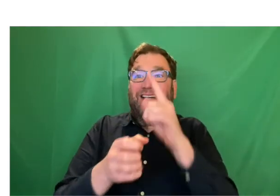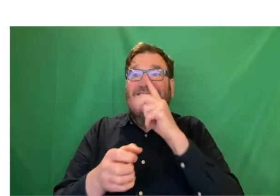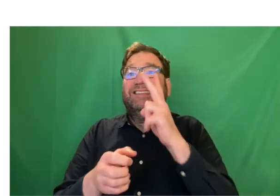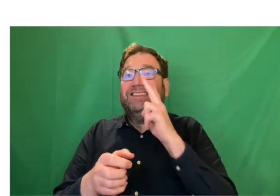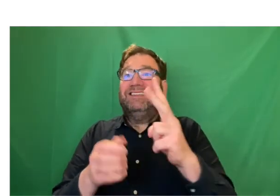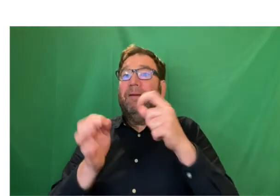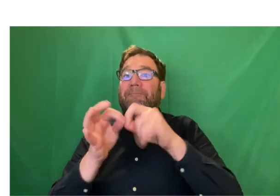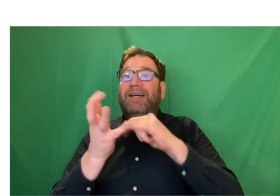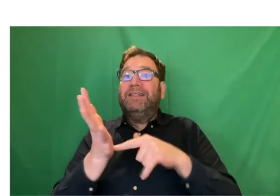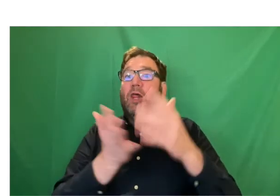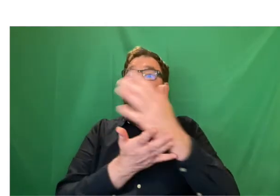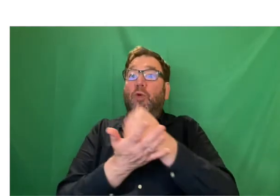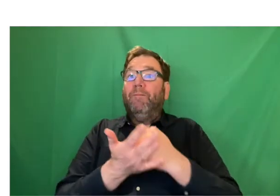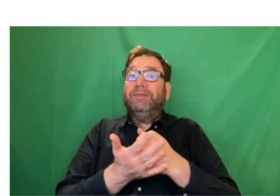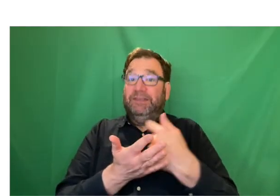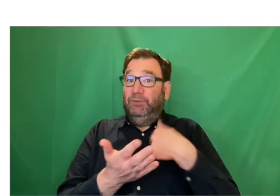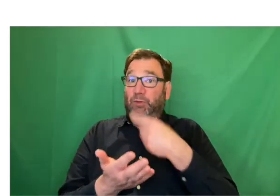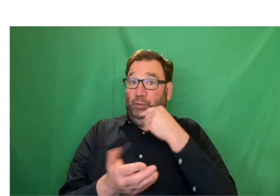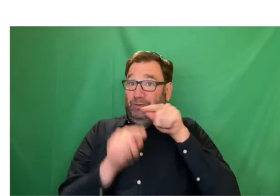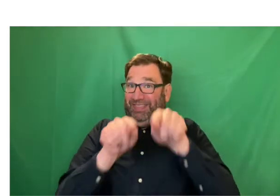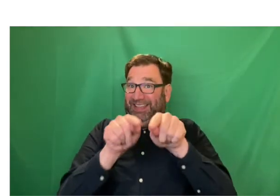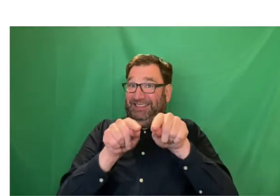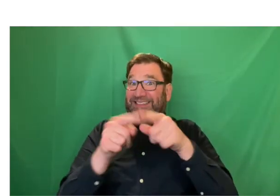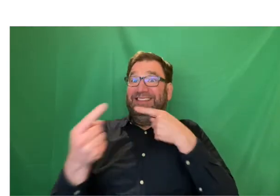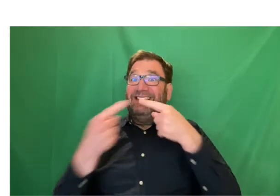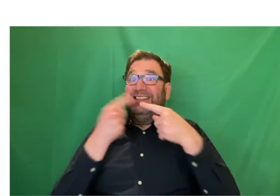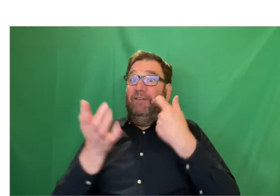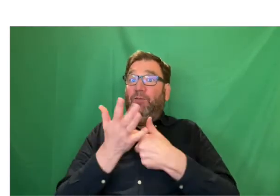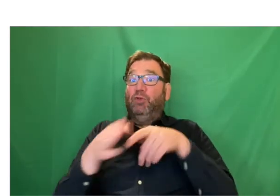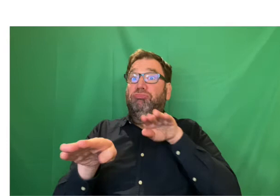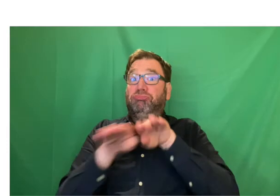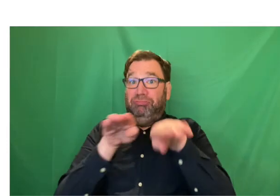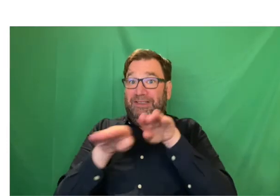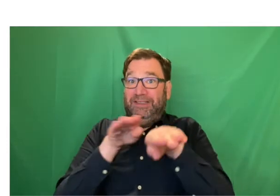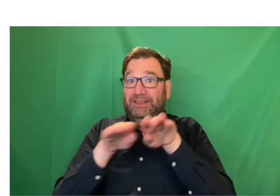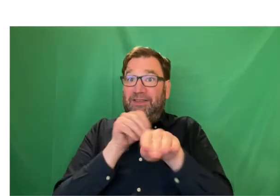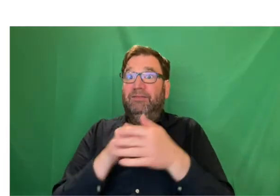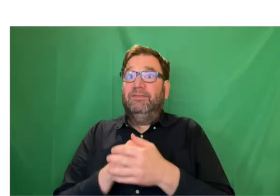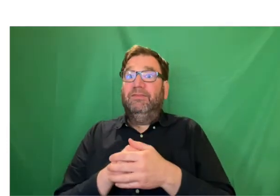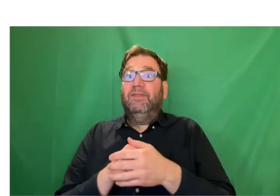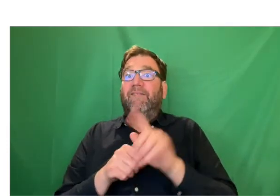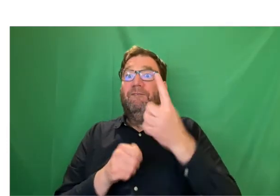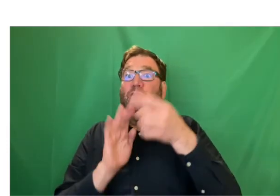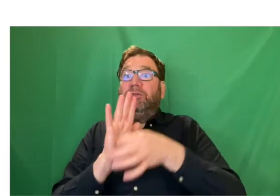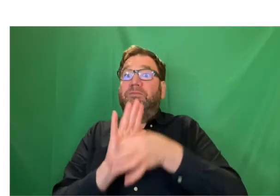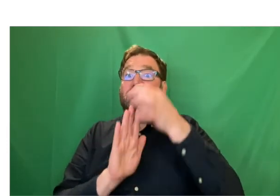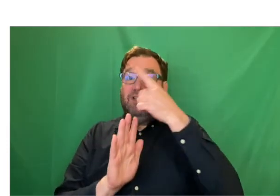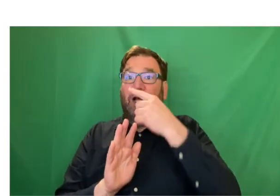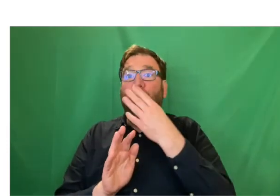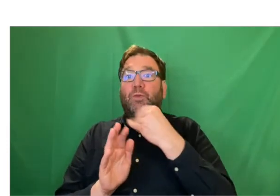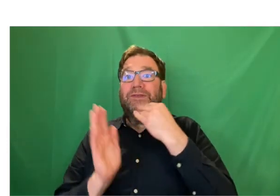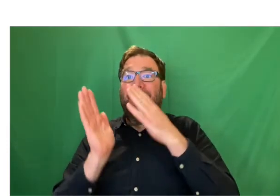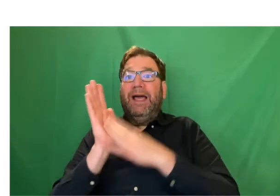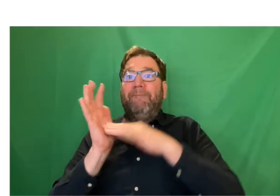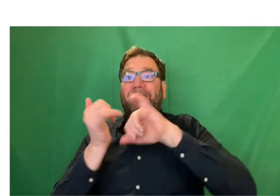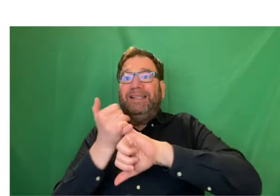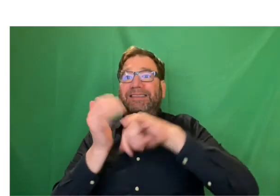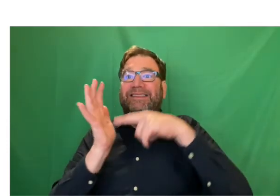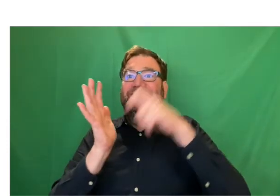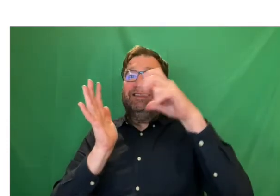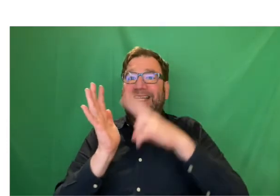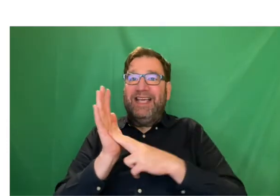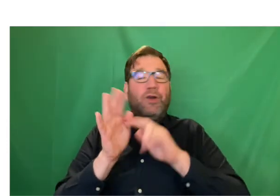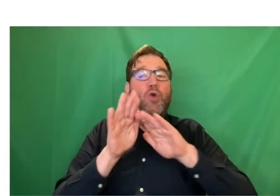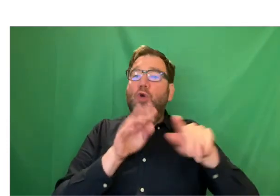the results on BSL corpus. This was the dataset we used for the training. A first improvement can be obtained by using the